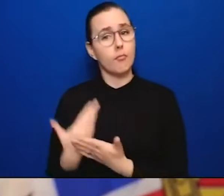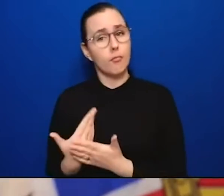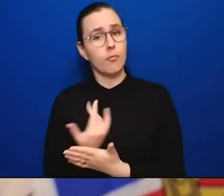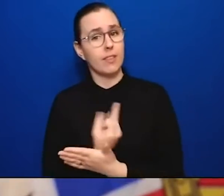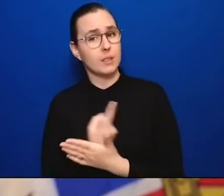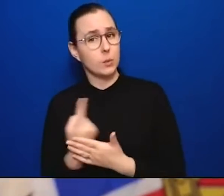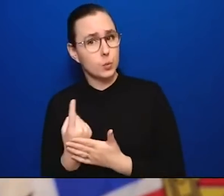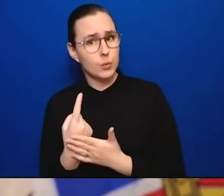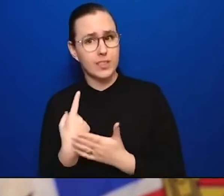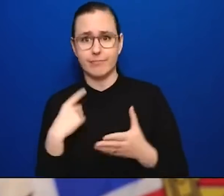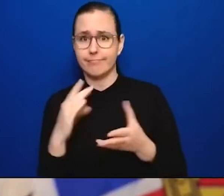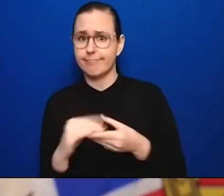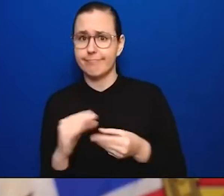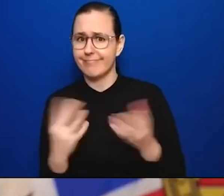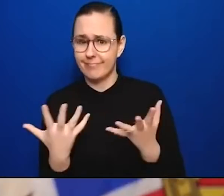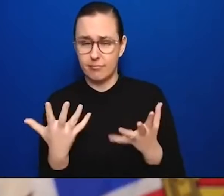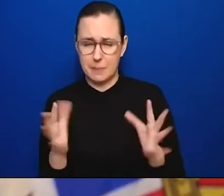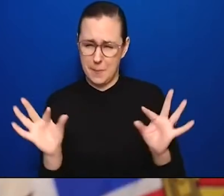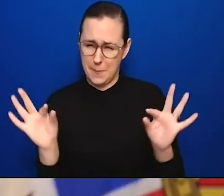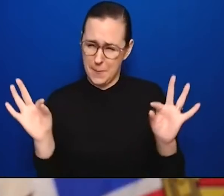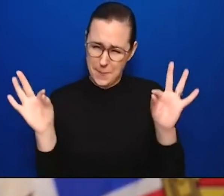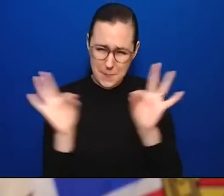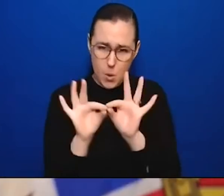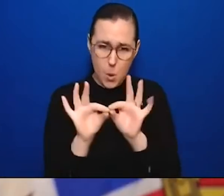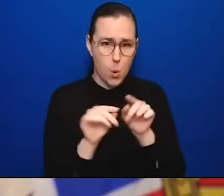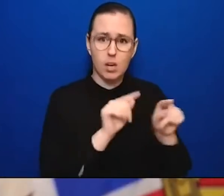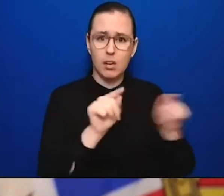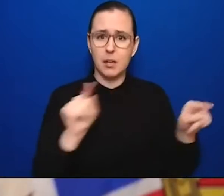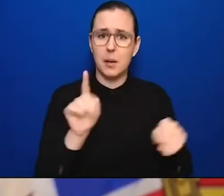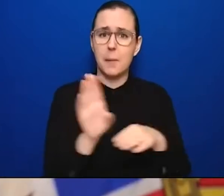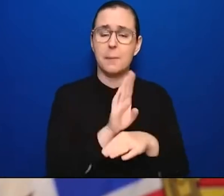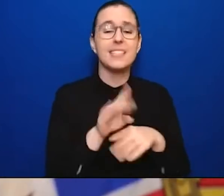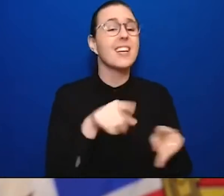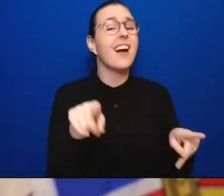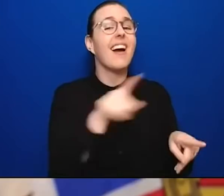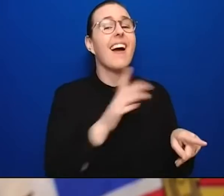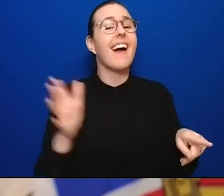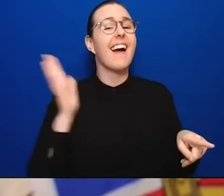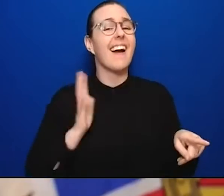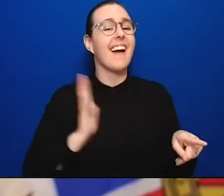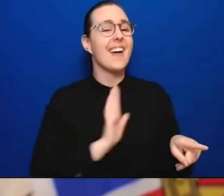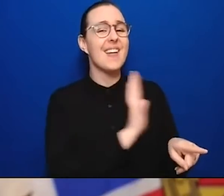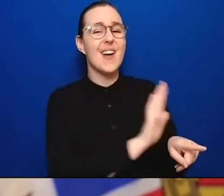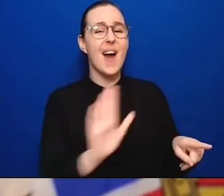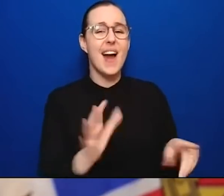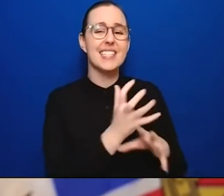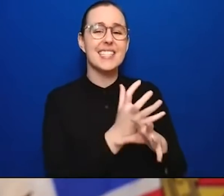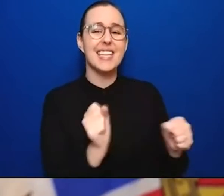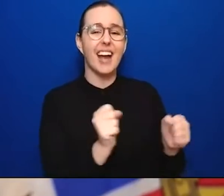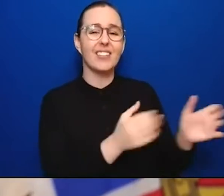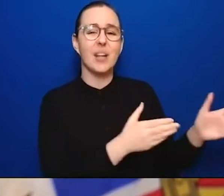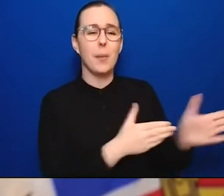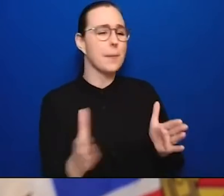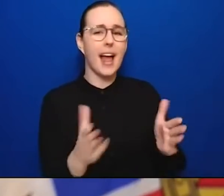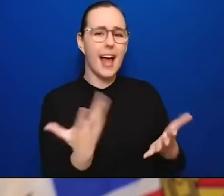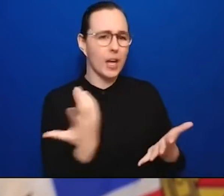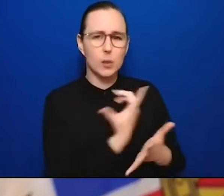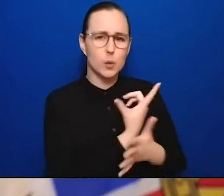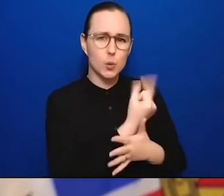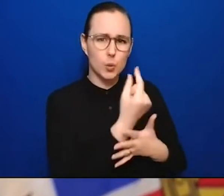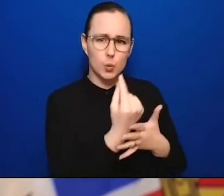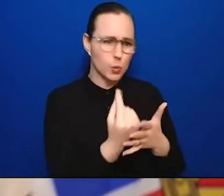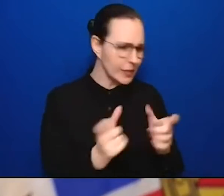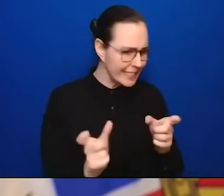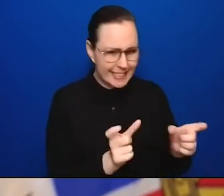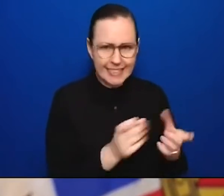that we used very early on in this pandemic to really develop specific strategies for each specific business